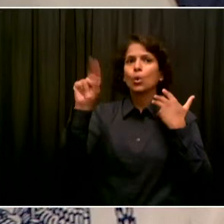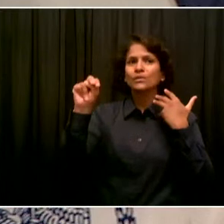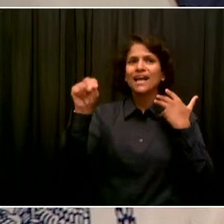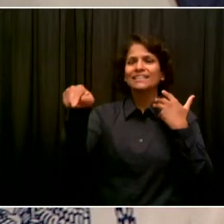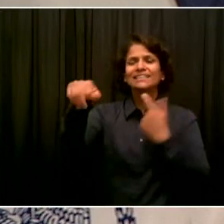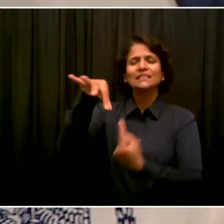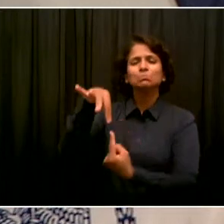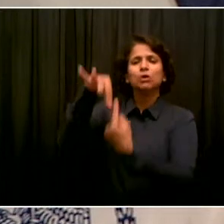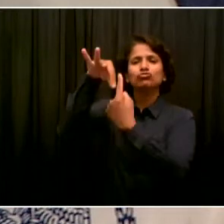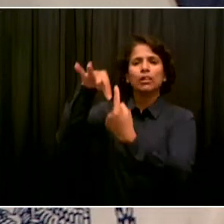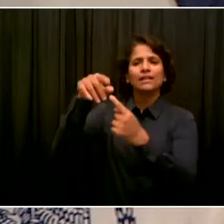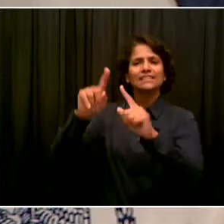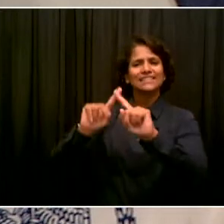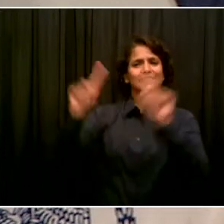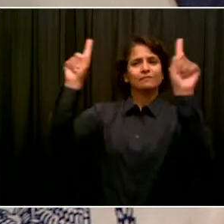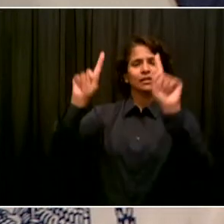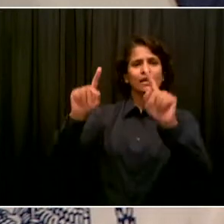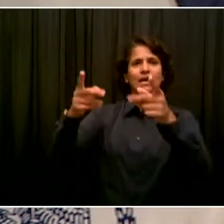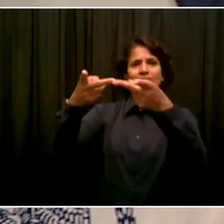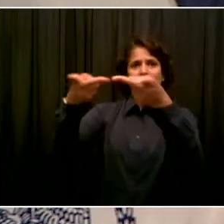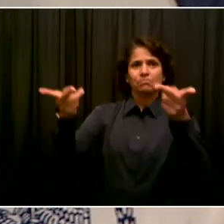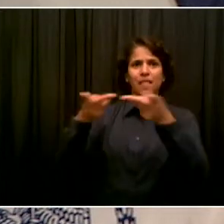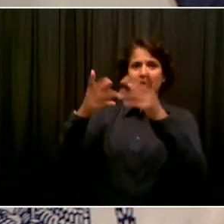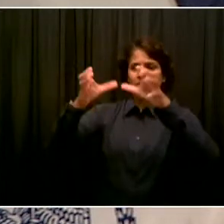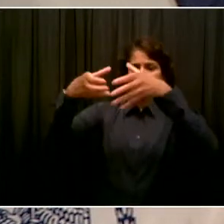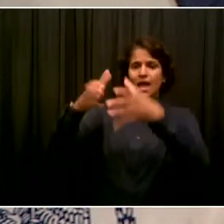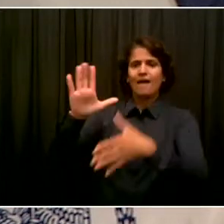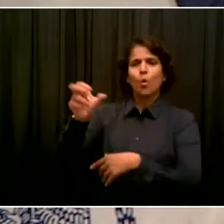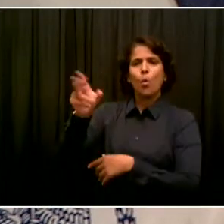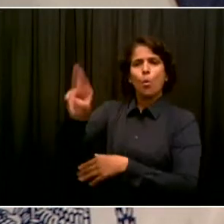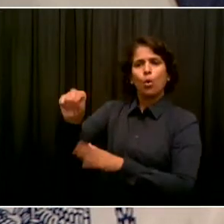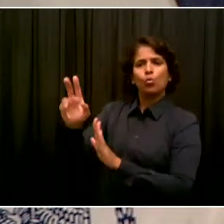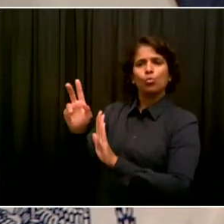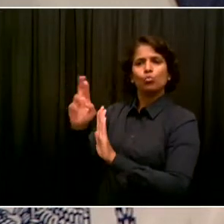and its own jurisdiction. But